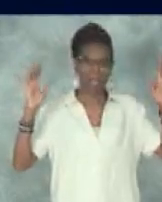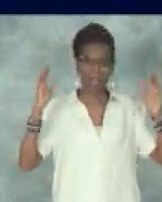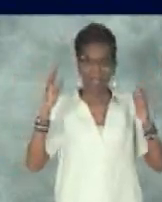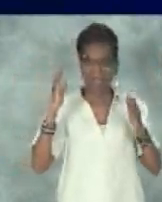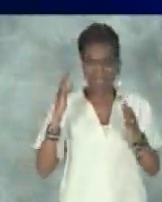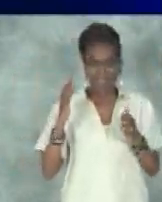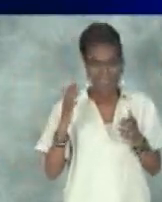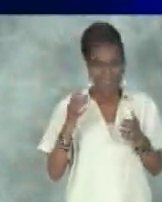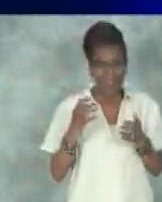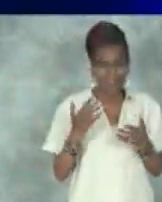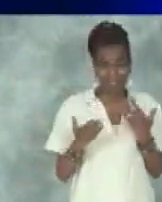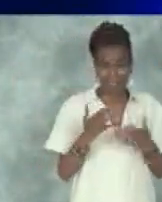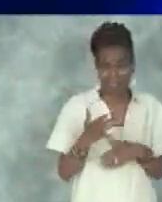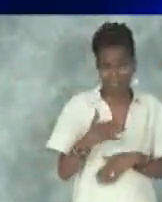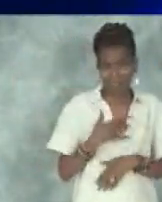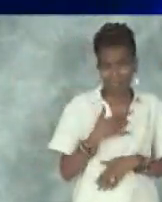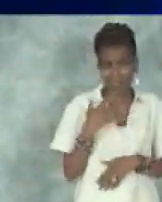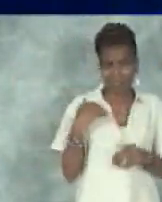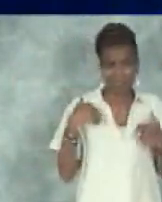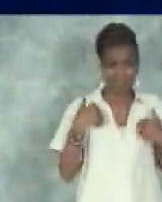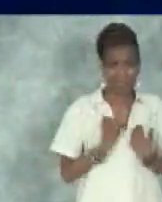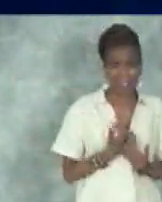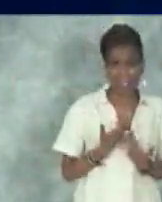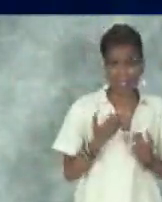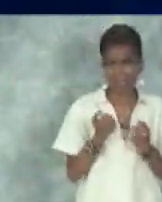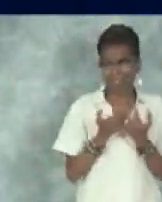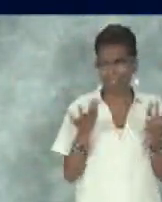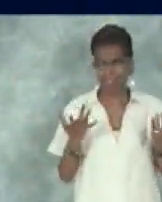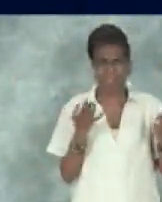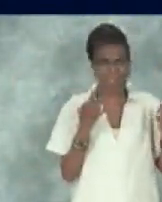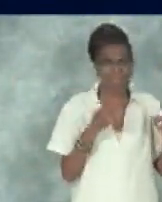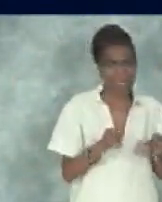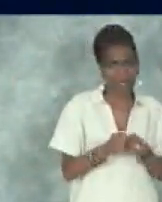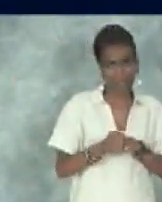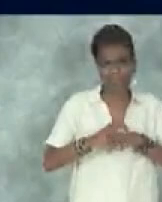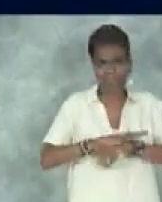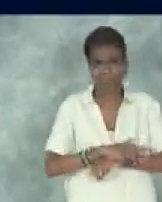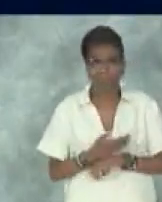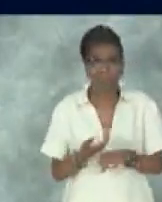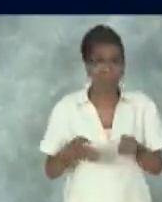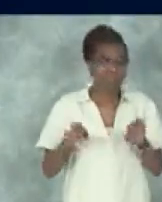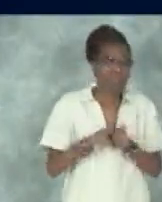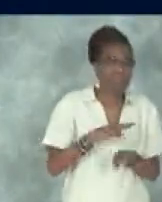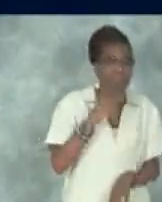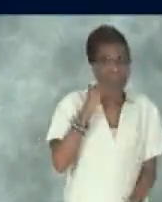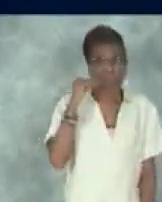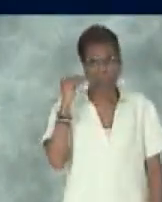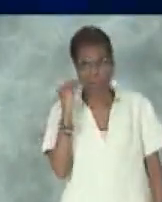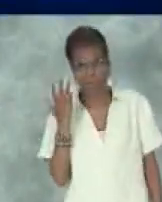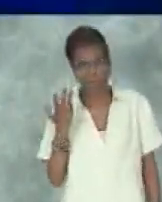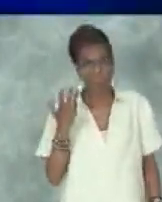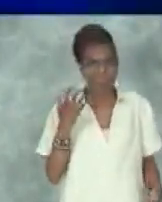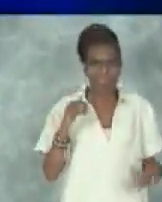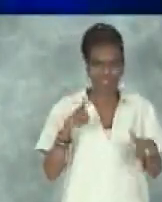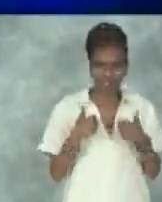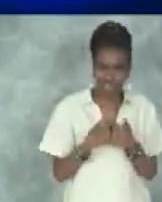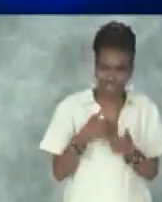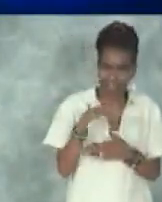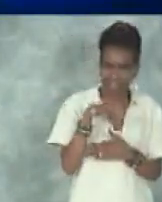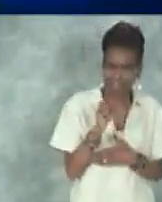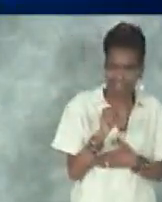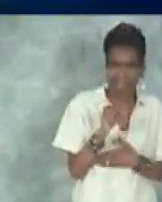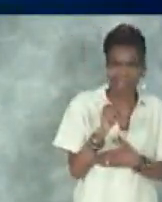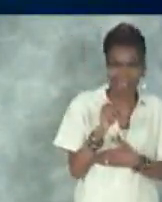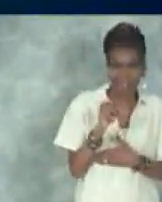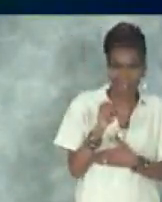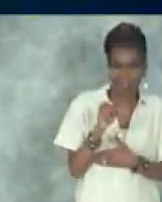of all of the shuttering in place and all of the challenges that come with this, and